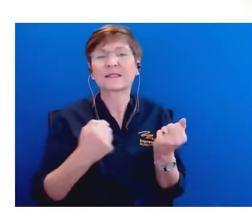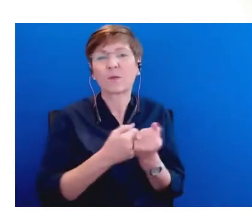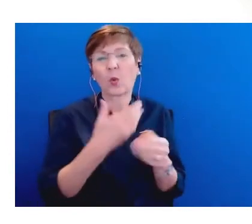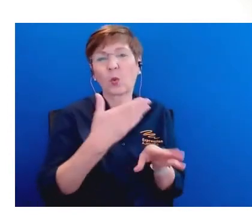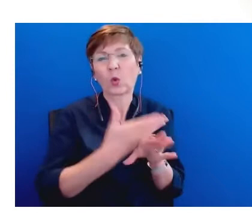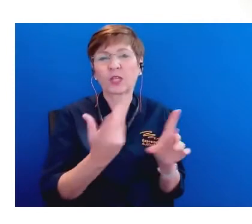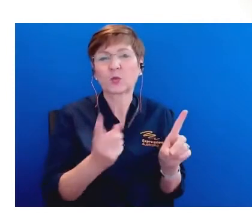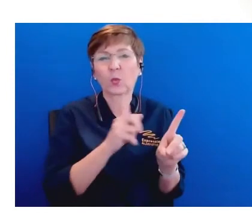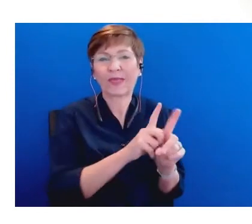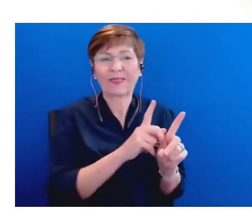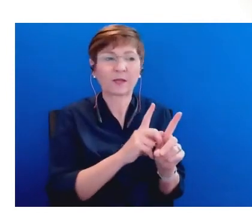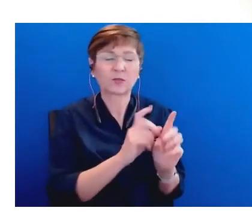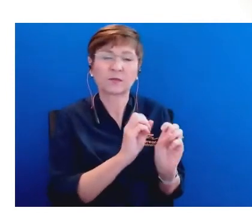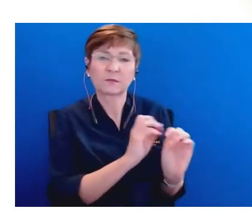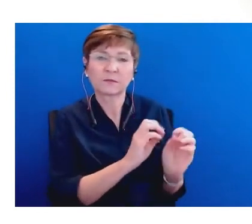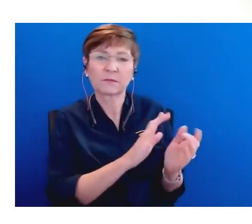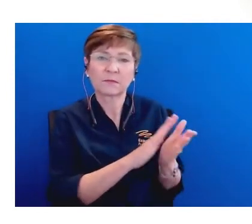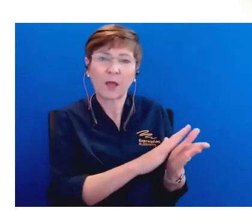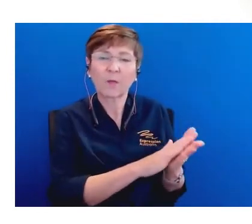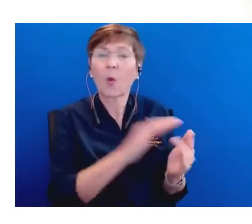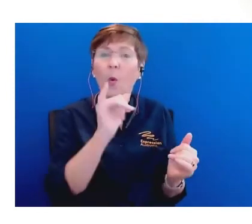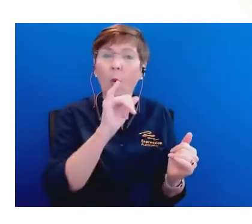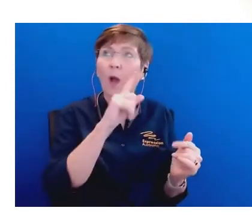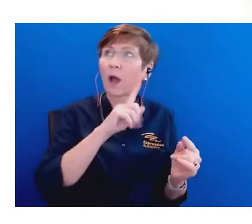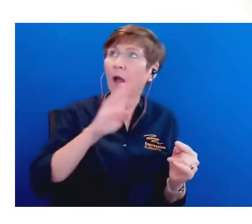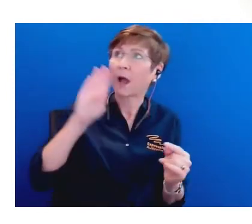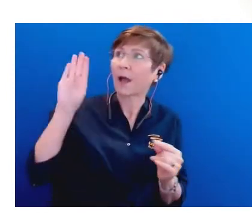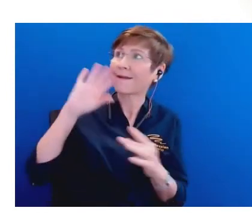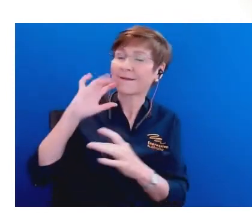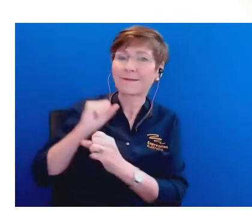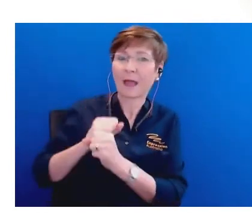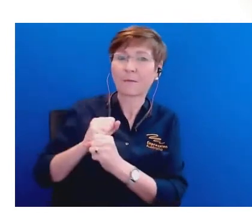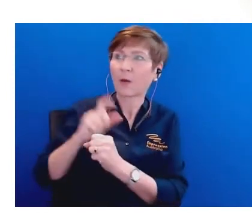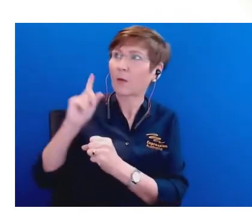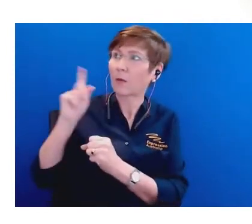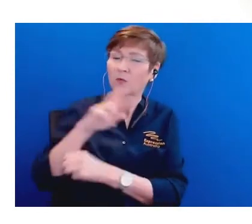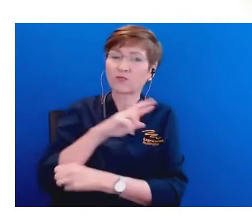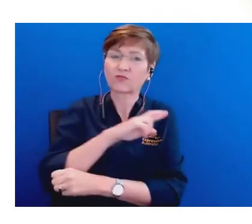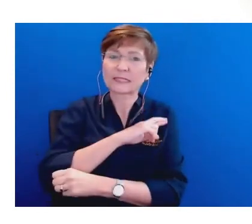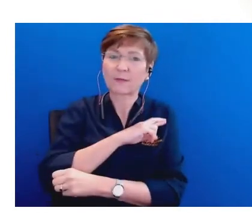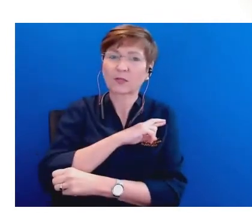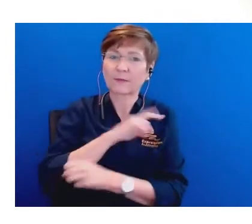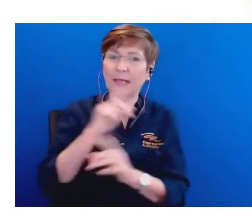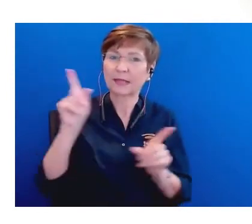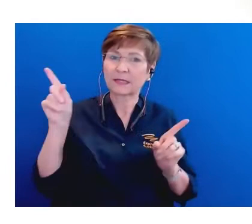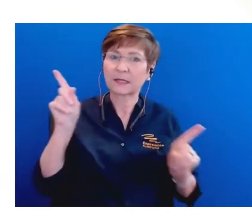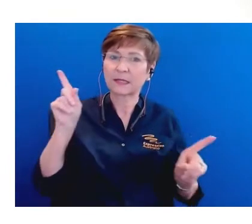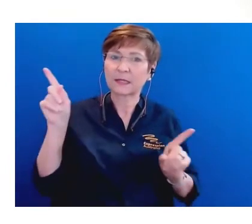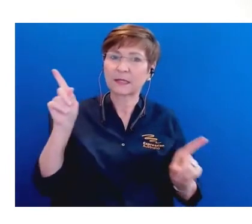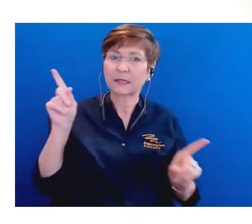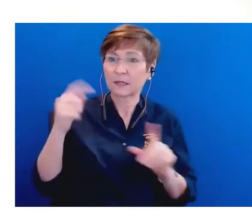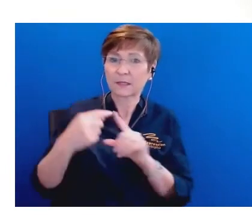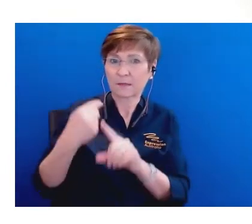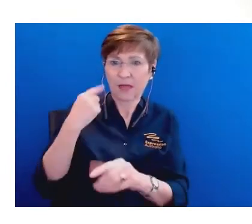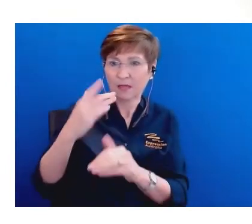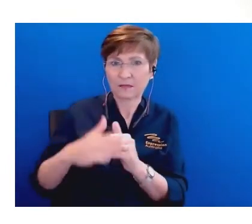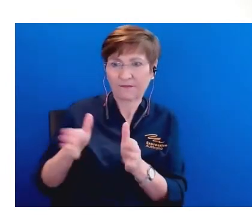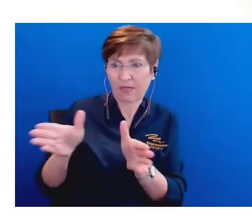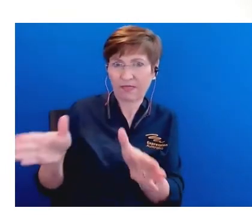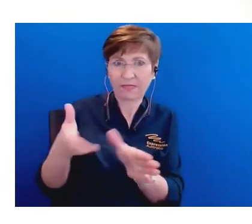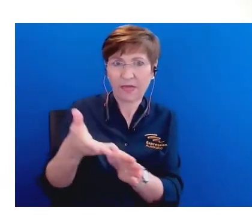Or it has looked at the role of governments in what they are obliged to do to make sure that people's legal personhood, including